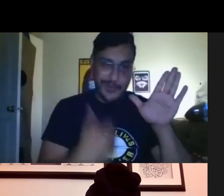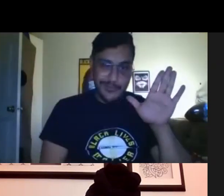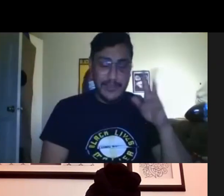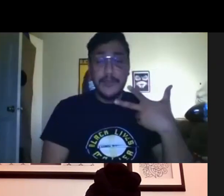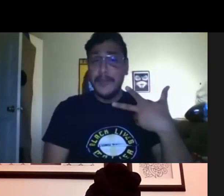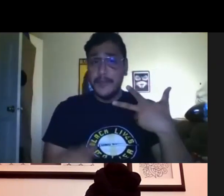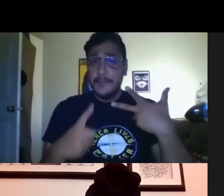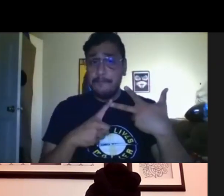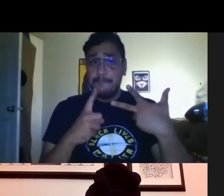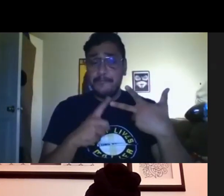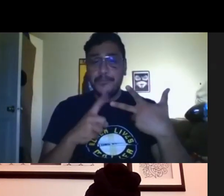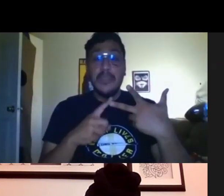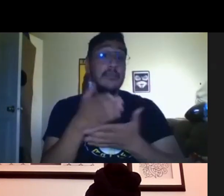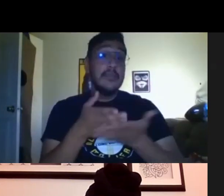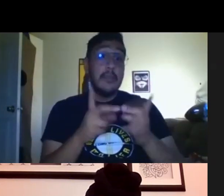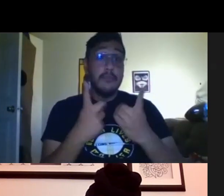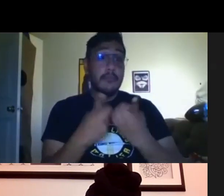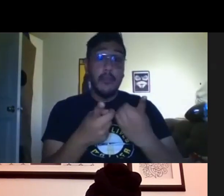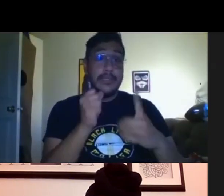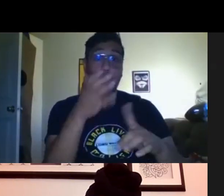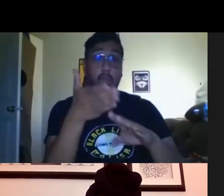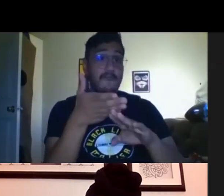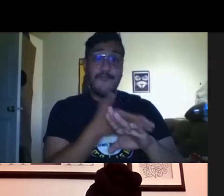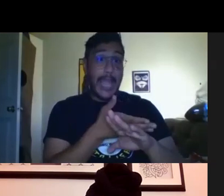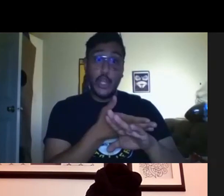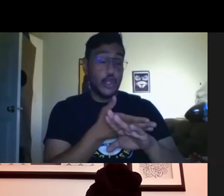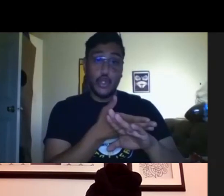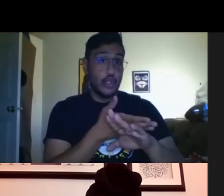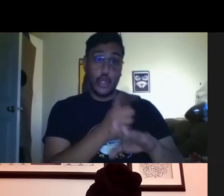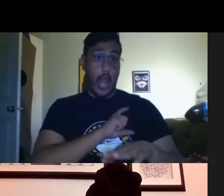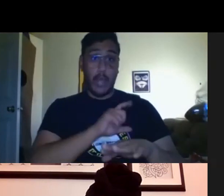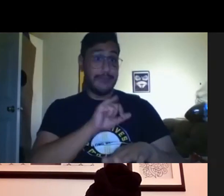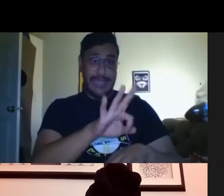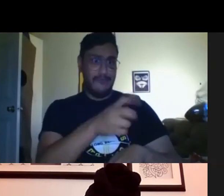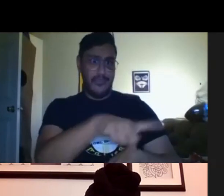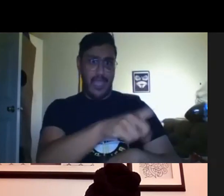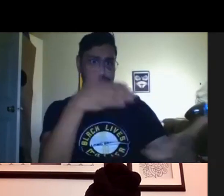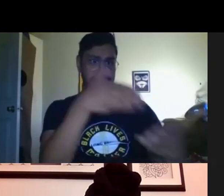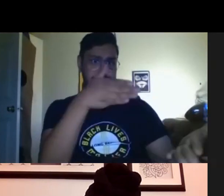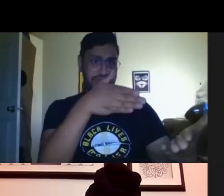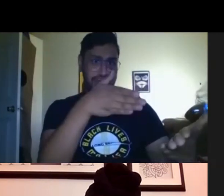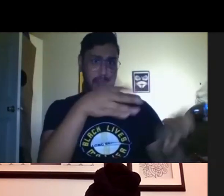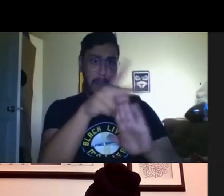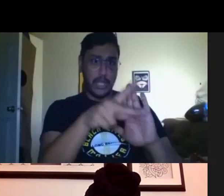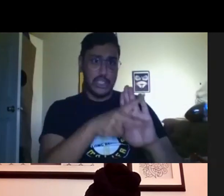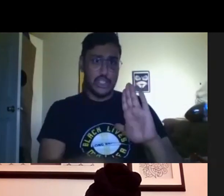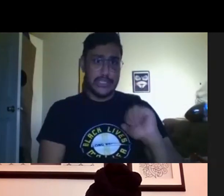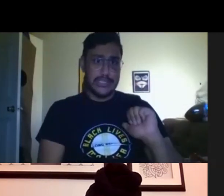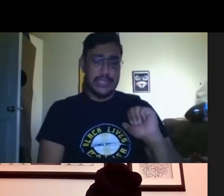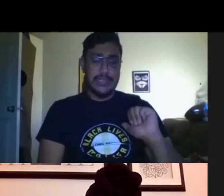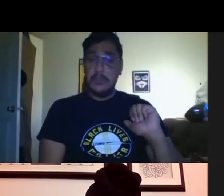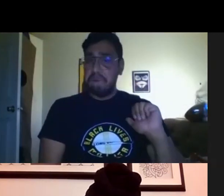are departments who don't fire their agents for violating policy, right? You know, you can, I won't name the department,